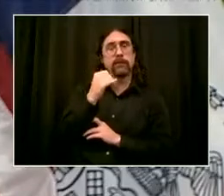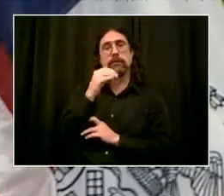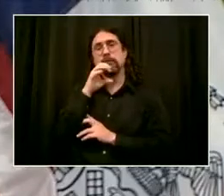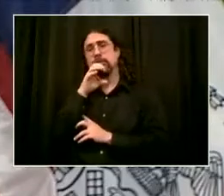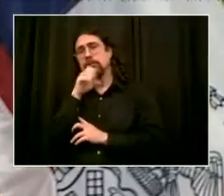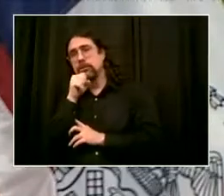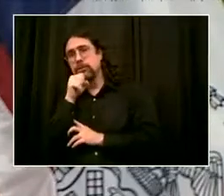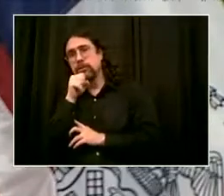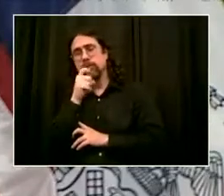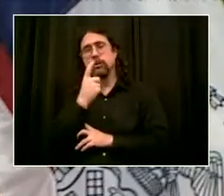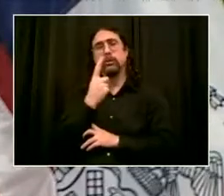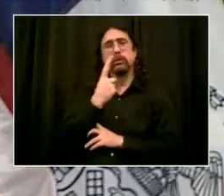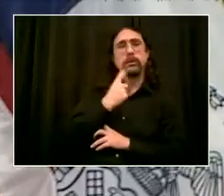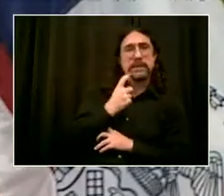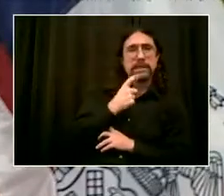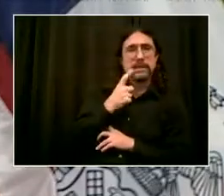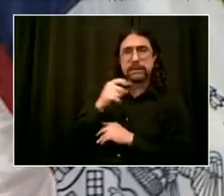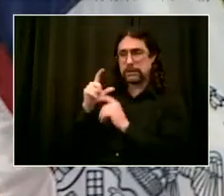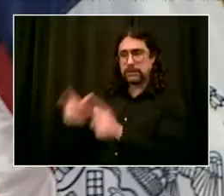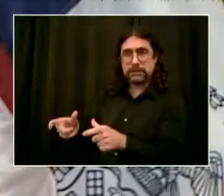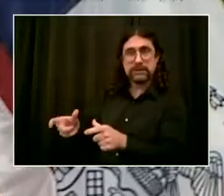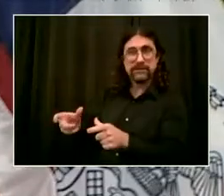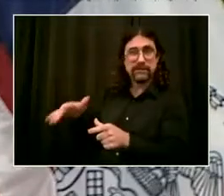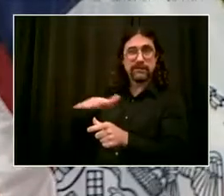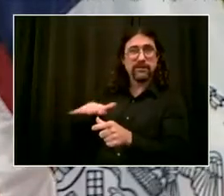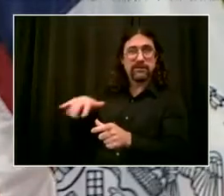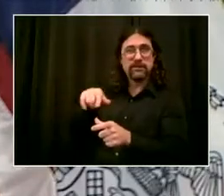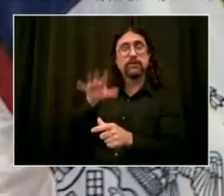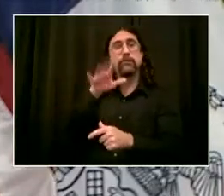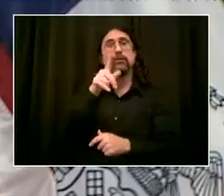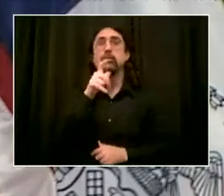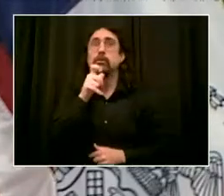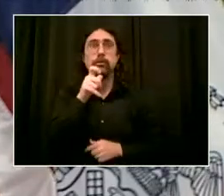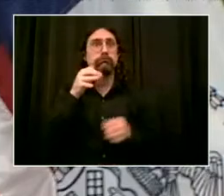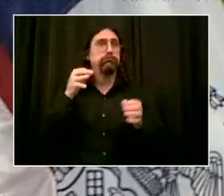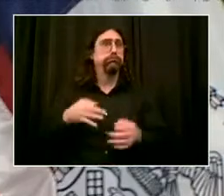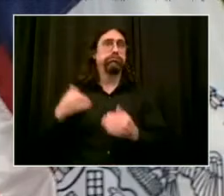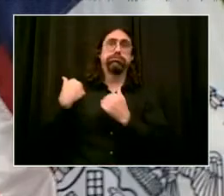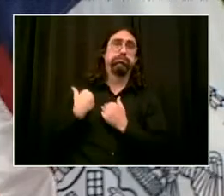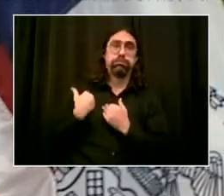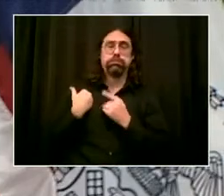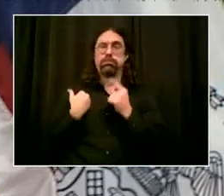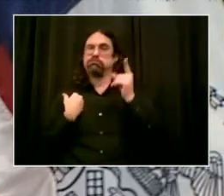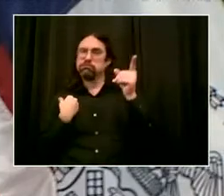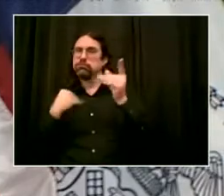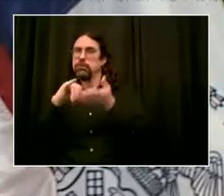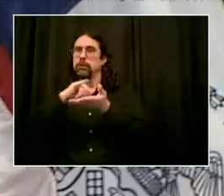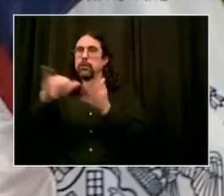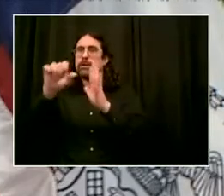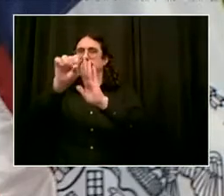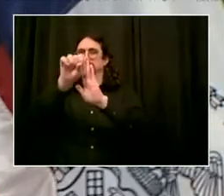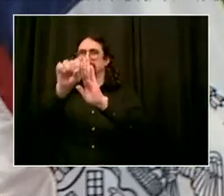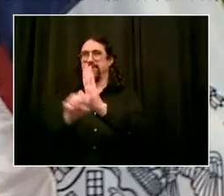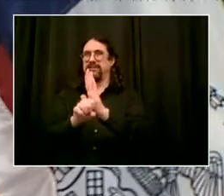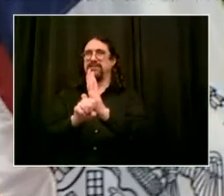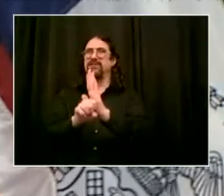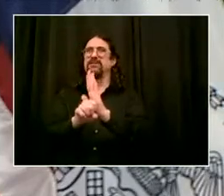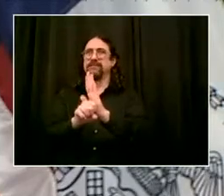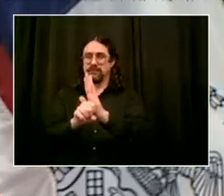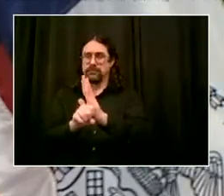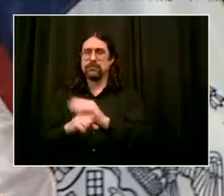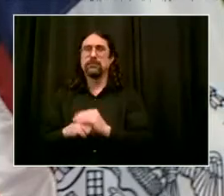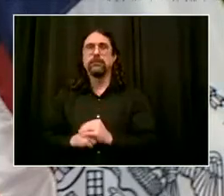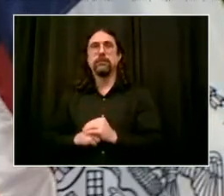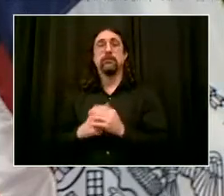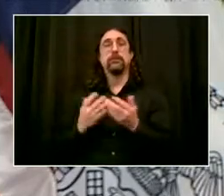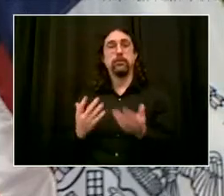clear trajectory and basing on what the state has said already there is a likelyhood as soon as next week